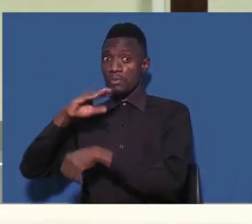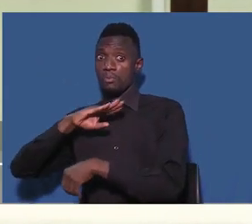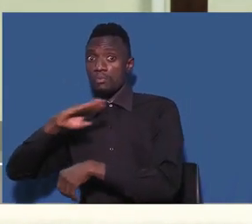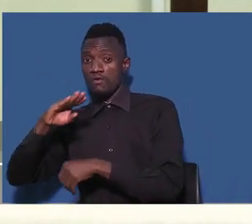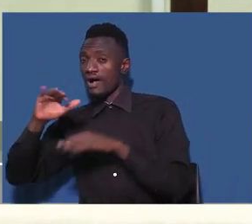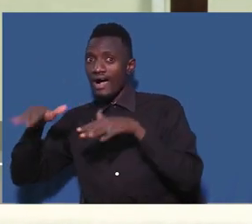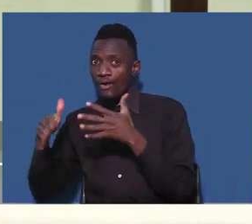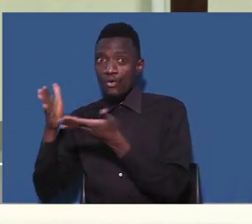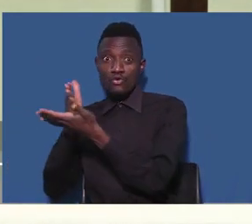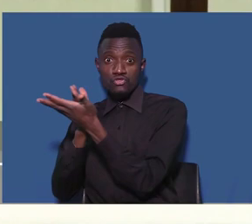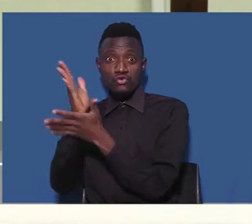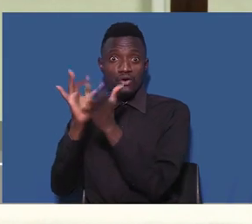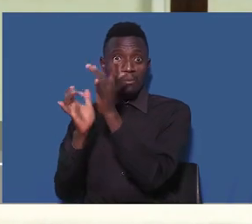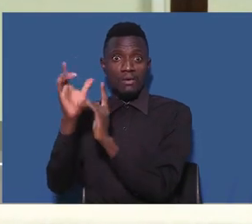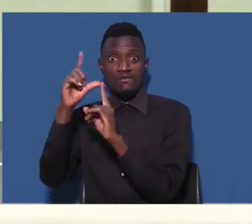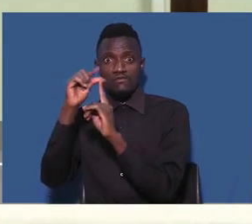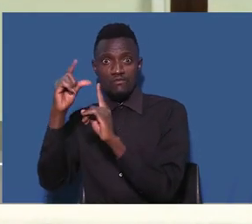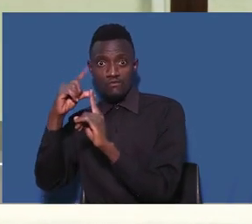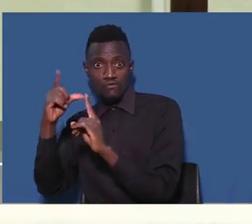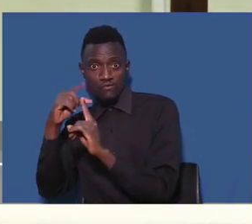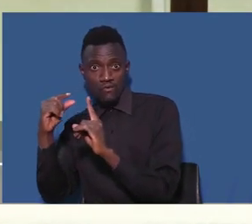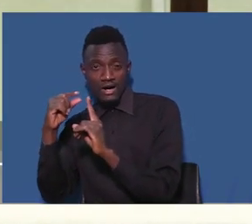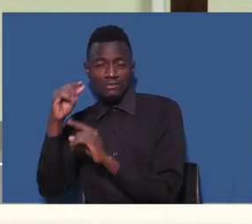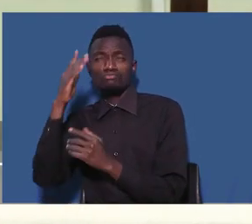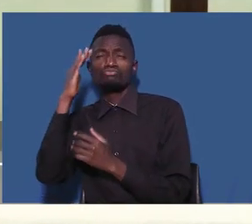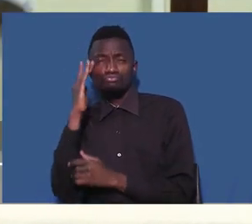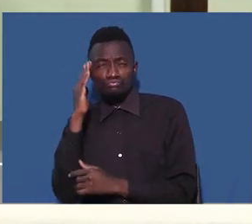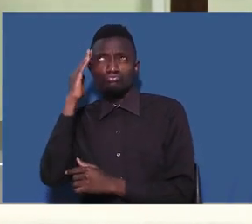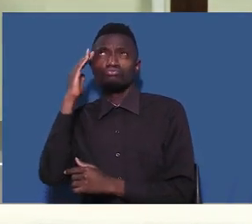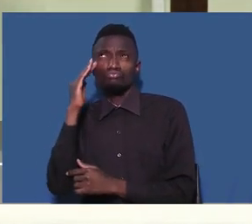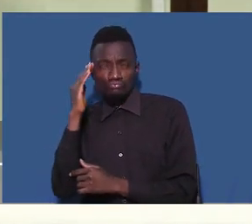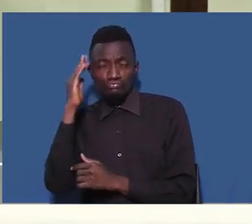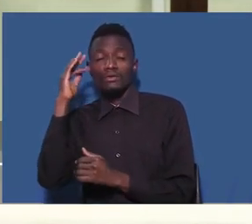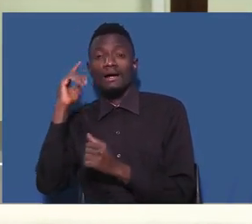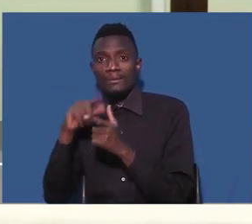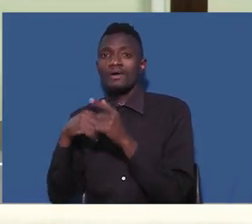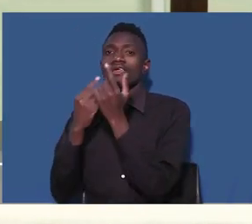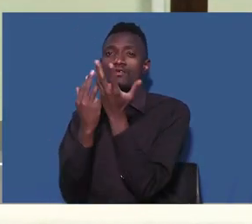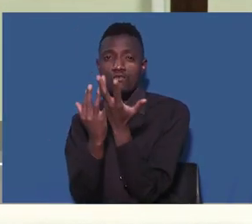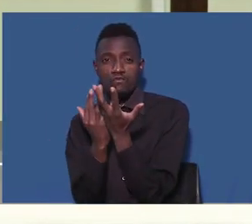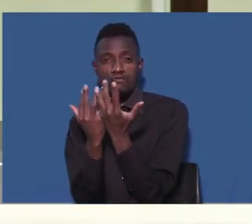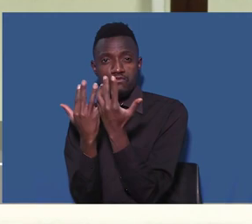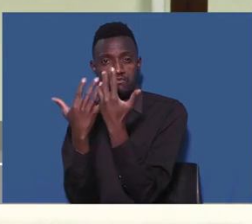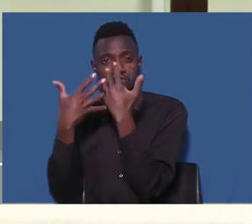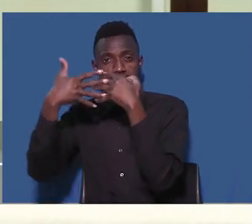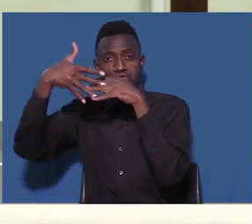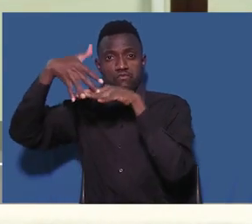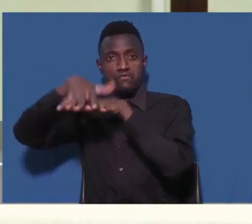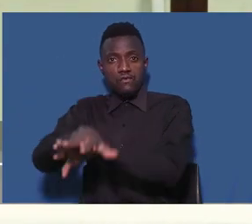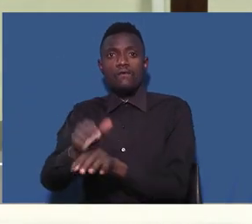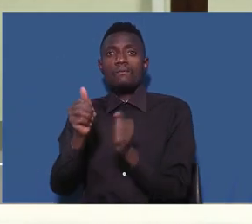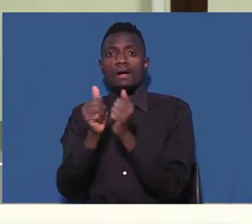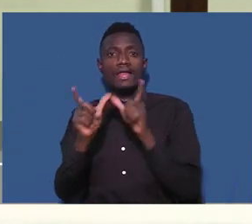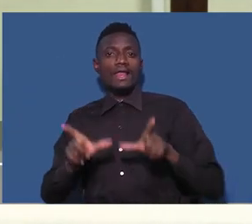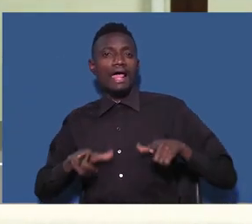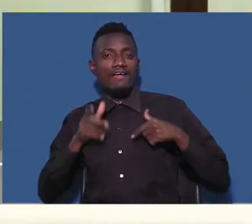on the word of God until it becomes real in our lives. There's a dimension of God's word that when you meditate on,